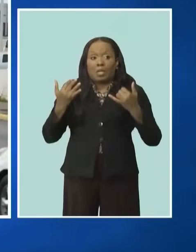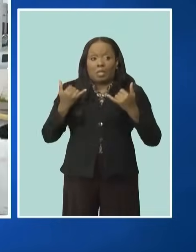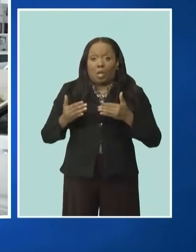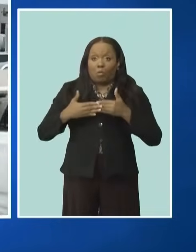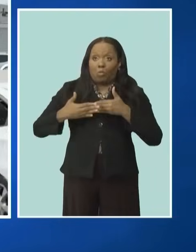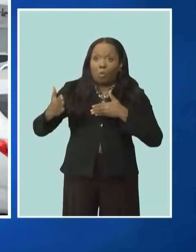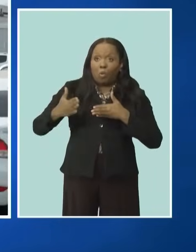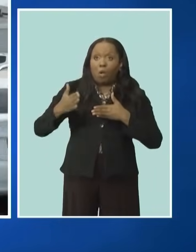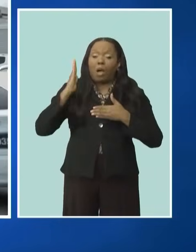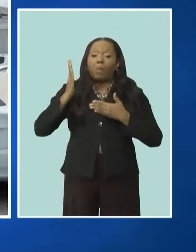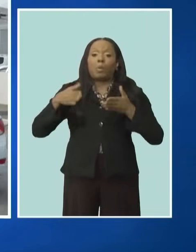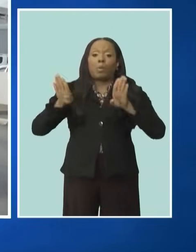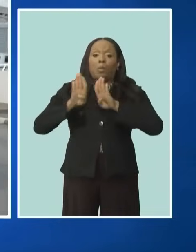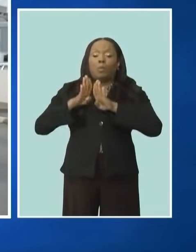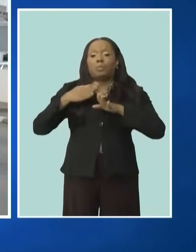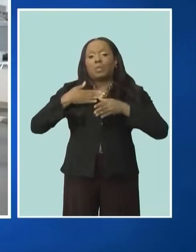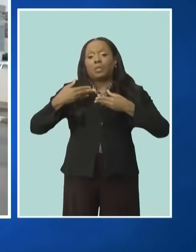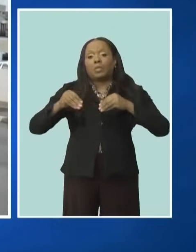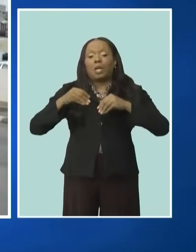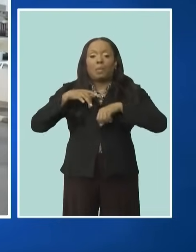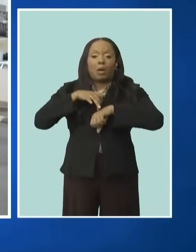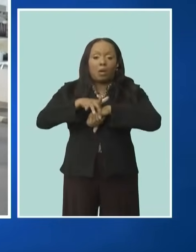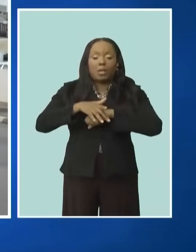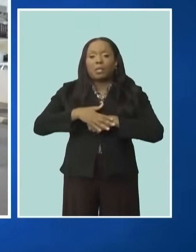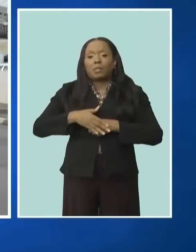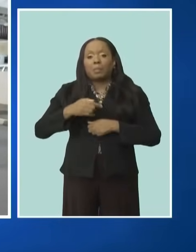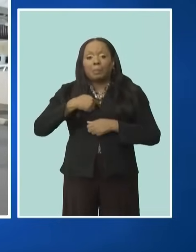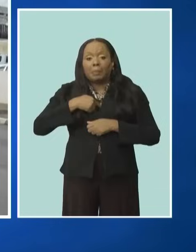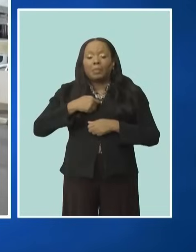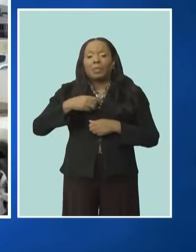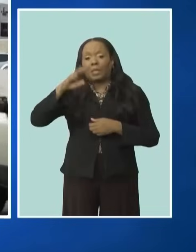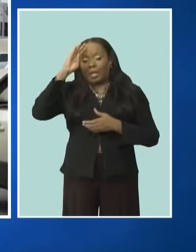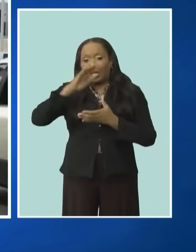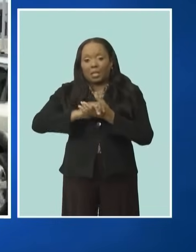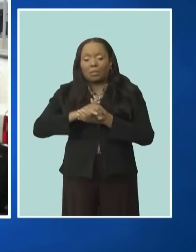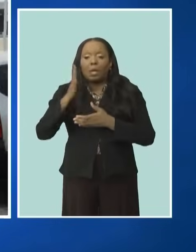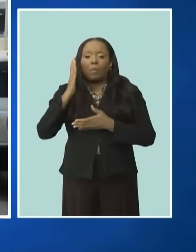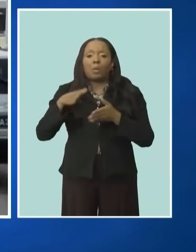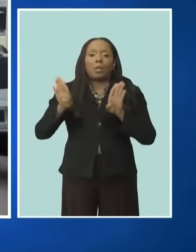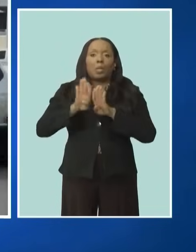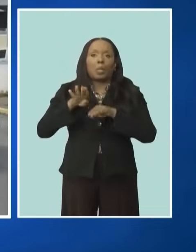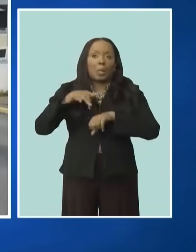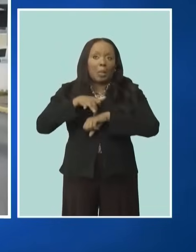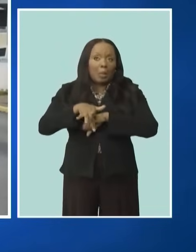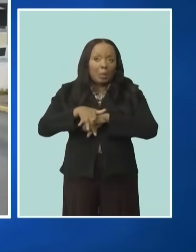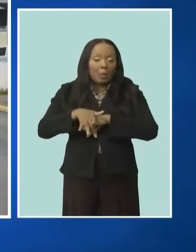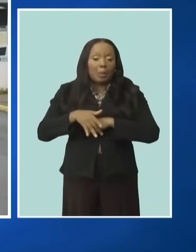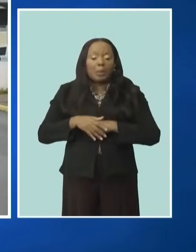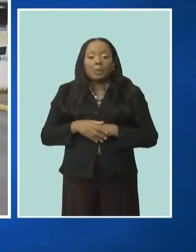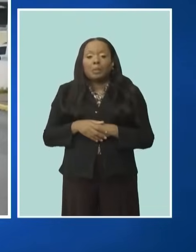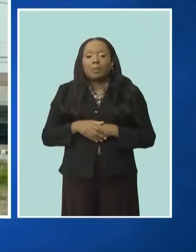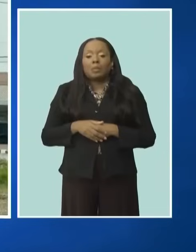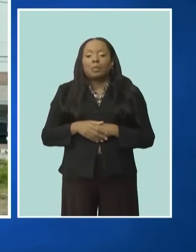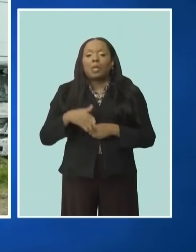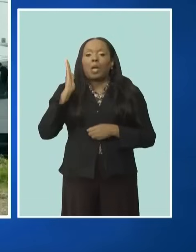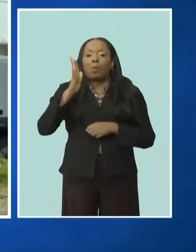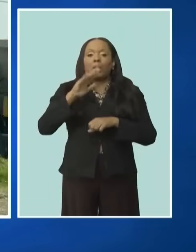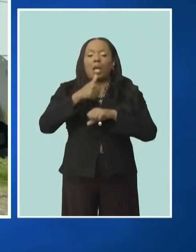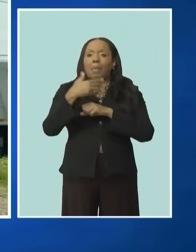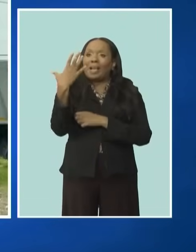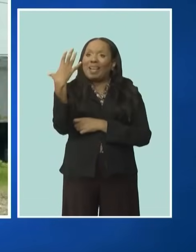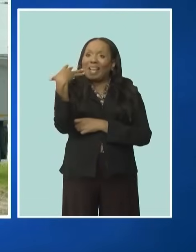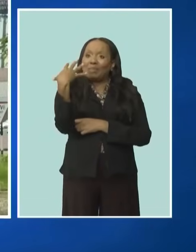my safety, you know, and my husband's safety. We will close a bit earlier. We have cameras up, you